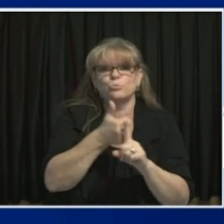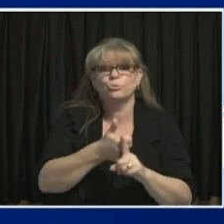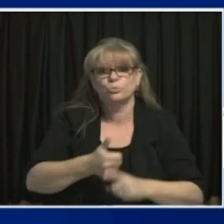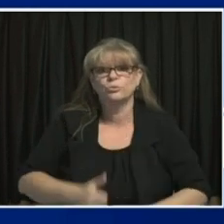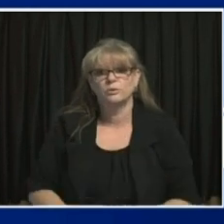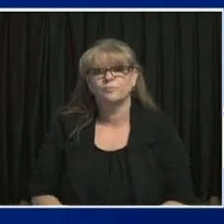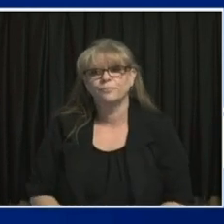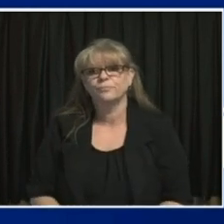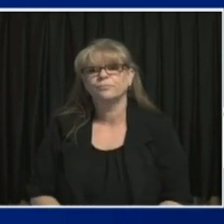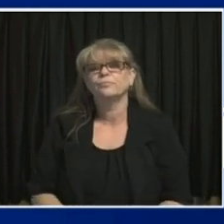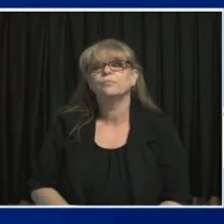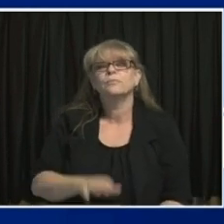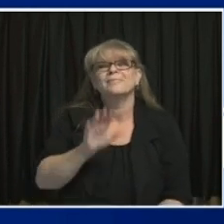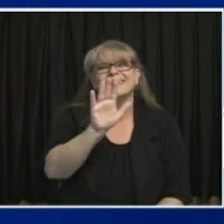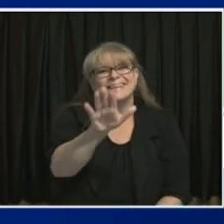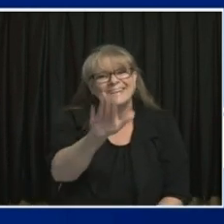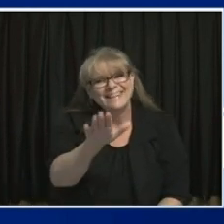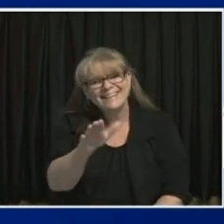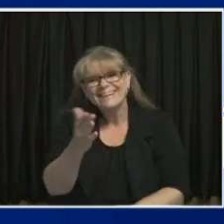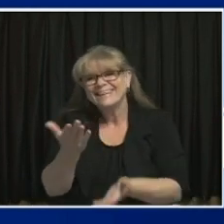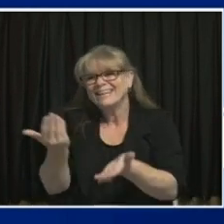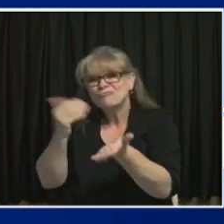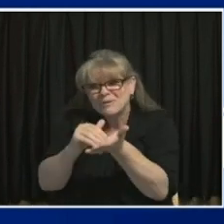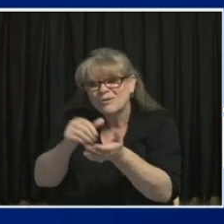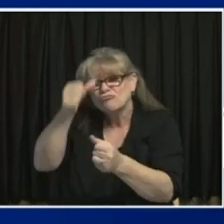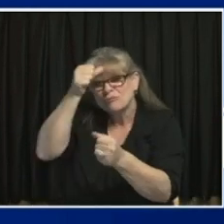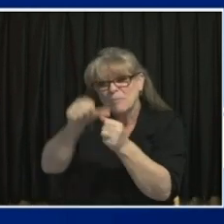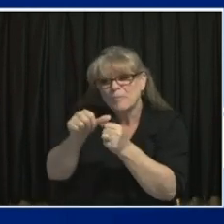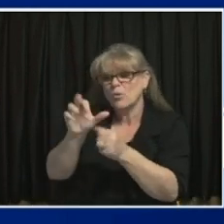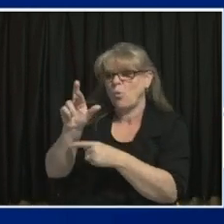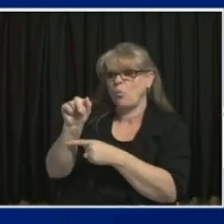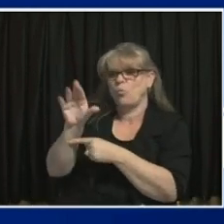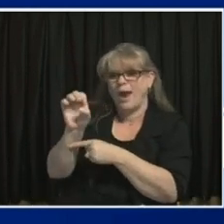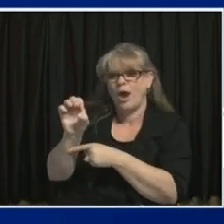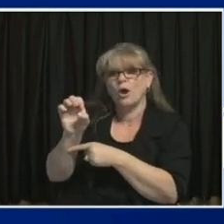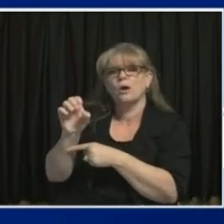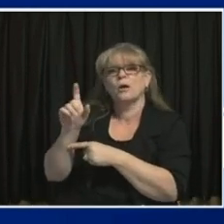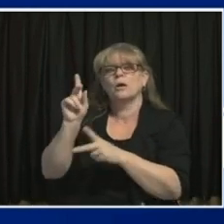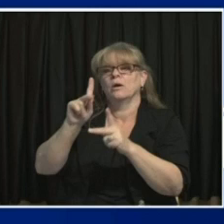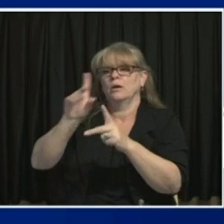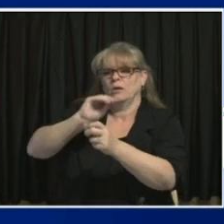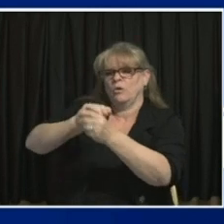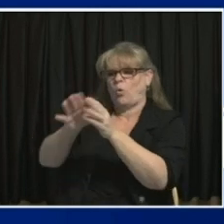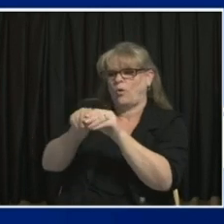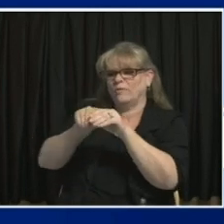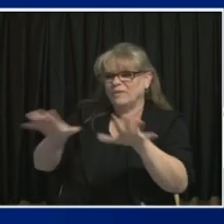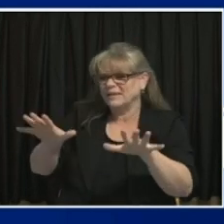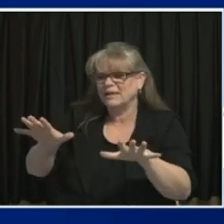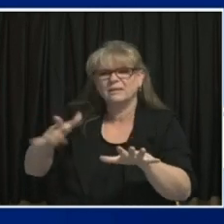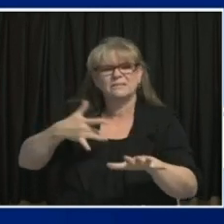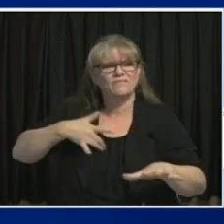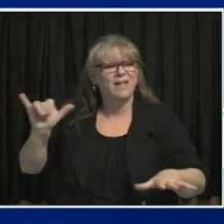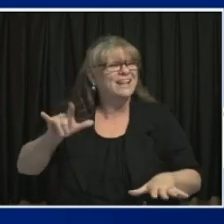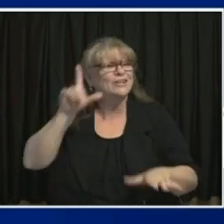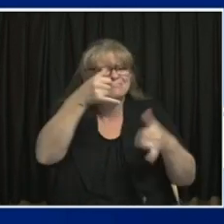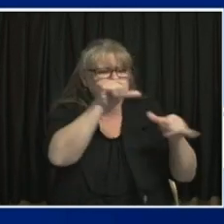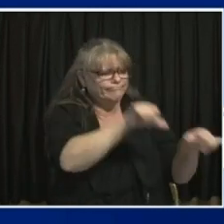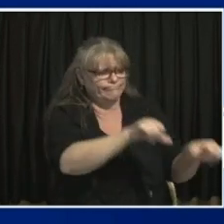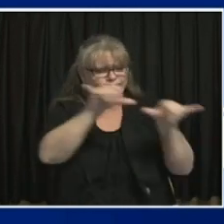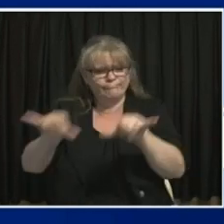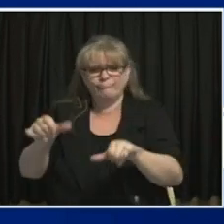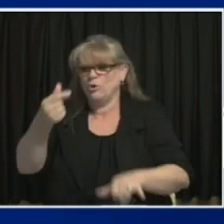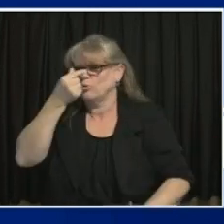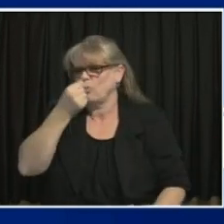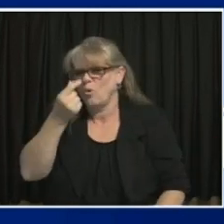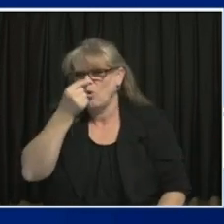diseases like that. I mean, there's been people who have tried to compare this to a cold or the flu. None of those require